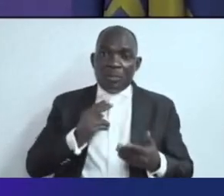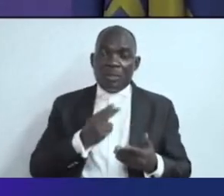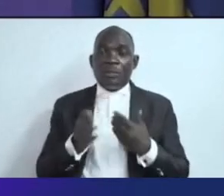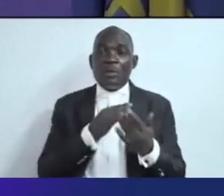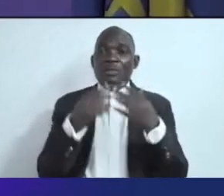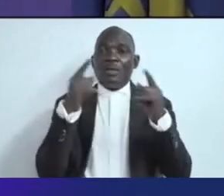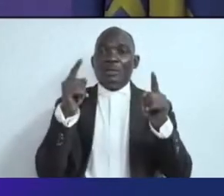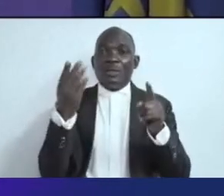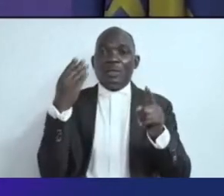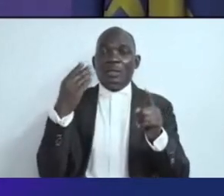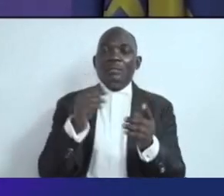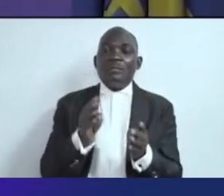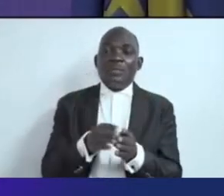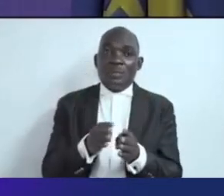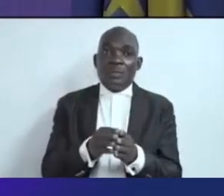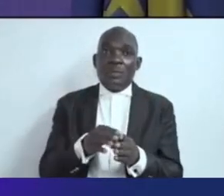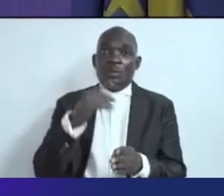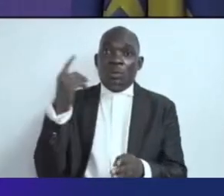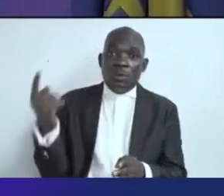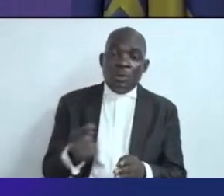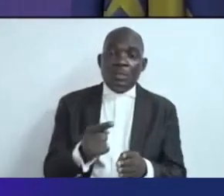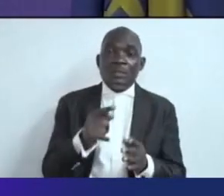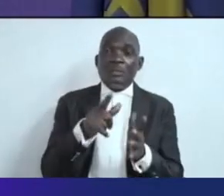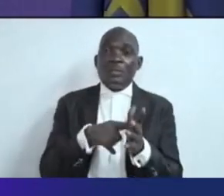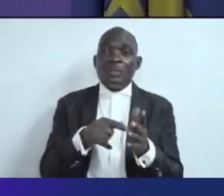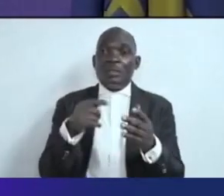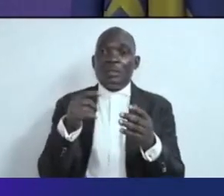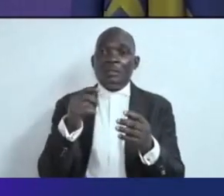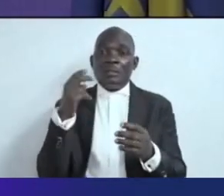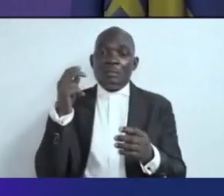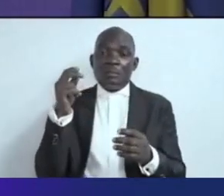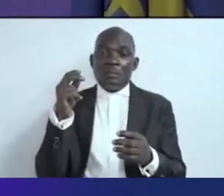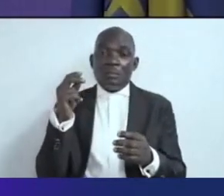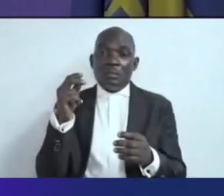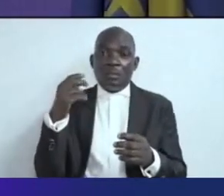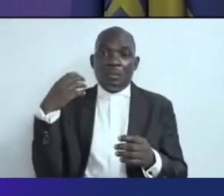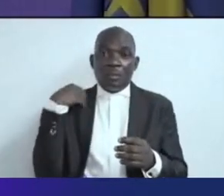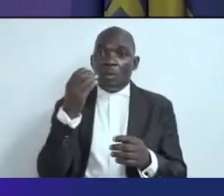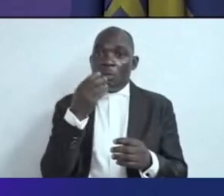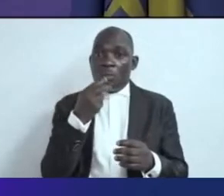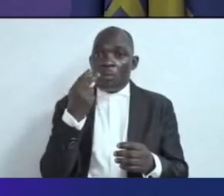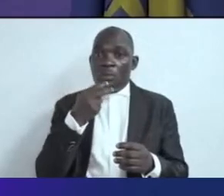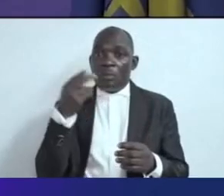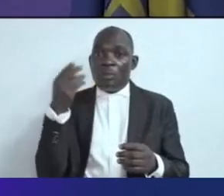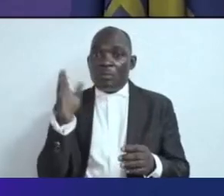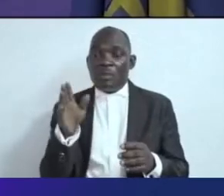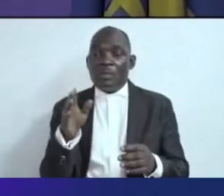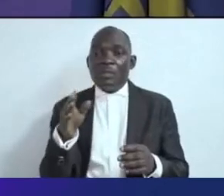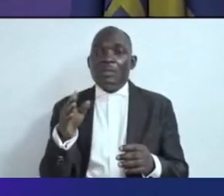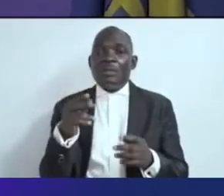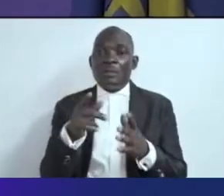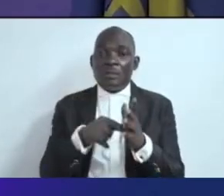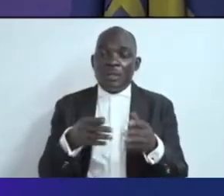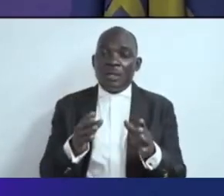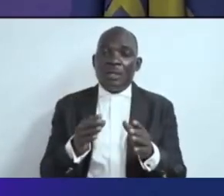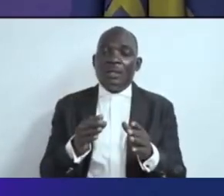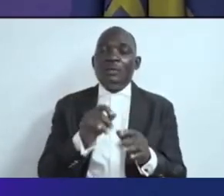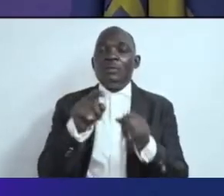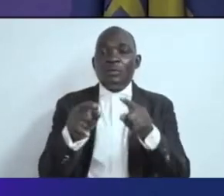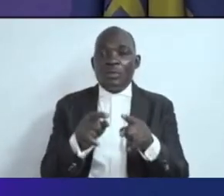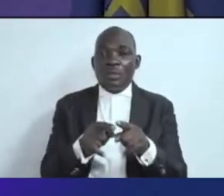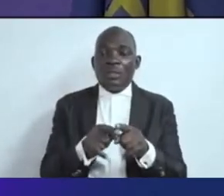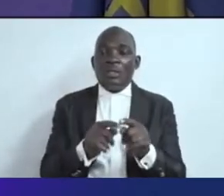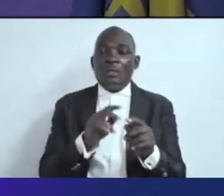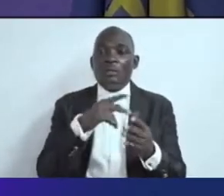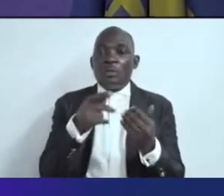committee. As always, we'll give you the press an opportunity to ask questions at the end of the chairman's statement. We're live on Facebook, the Bank of